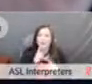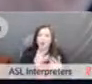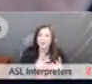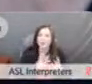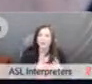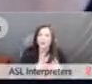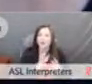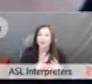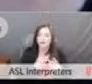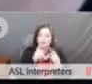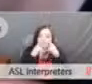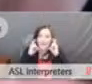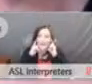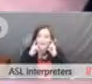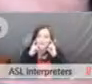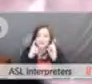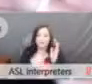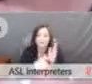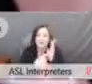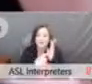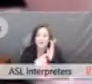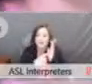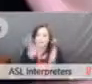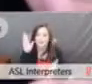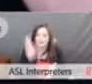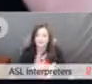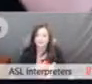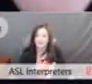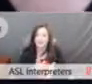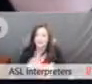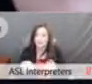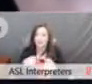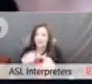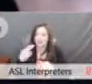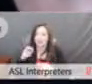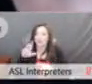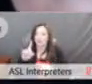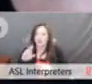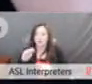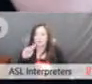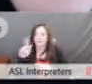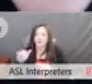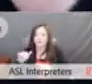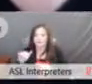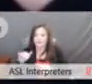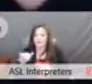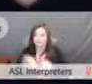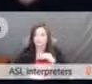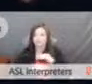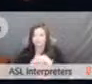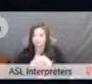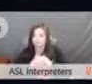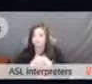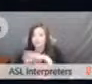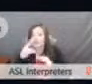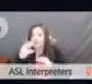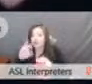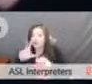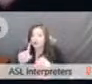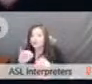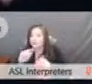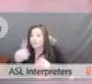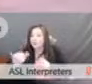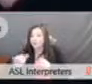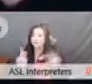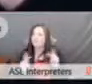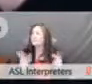Will the mask mandate be lifted once herd immunity is reached? Actually, we have not answered that. Once we get to herd immunity, people